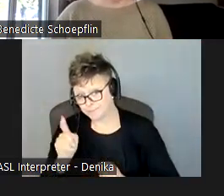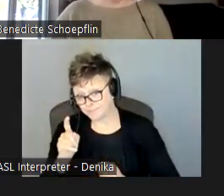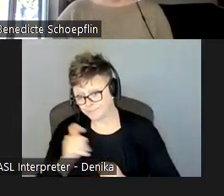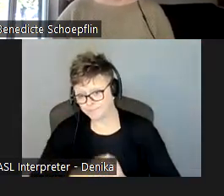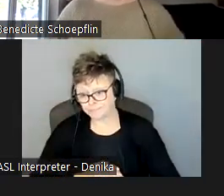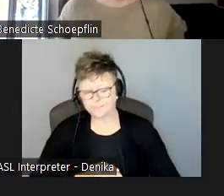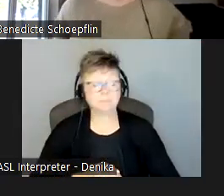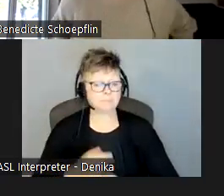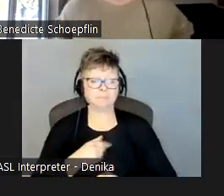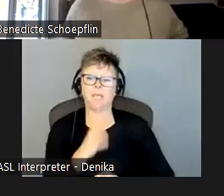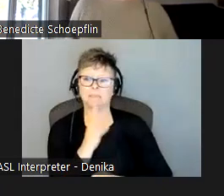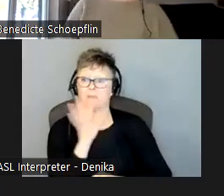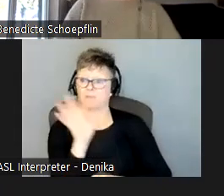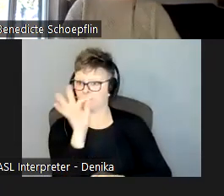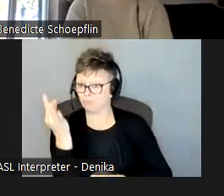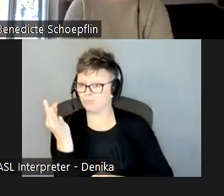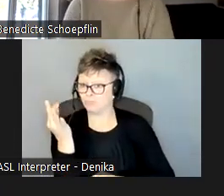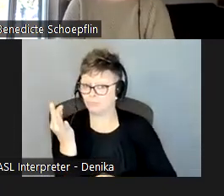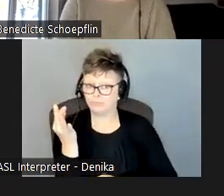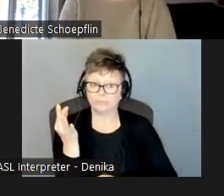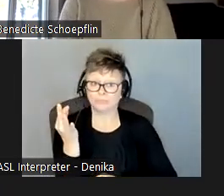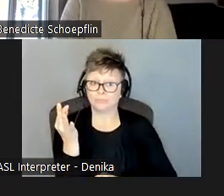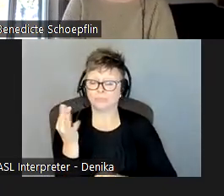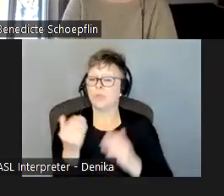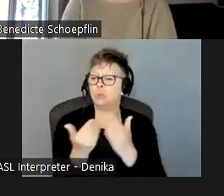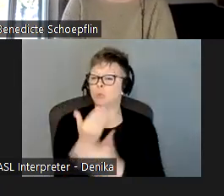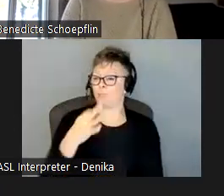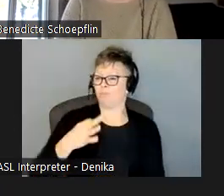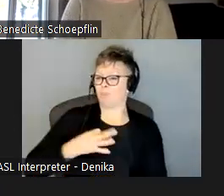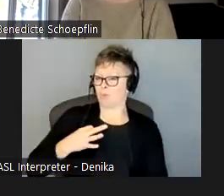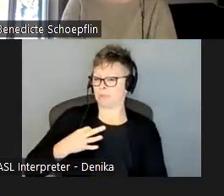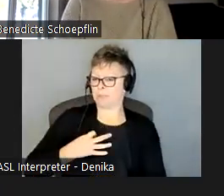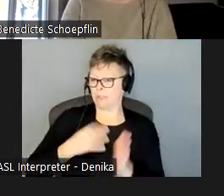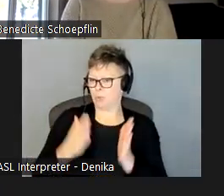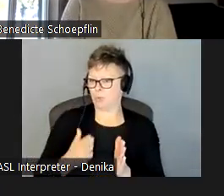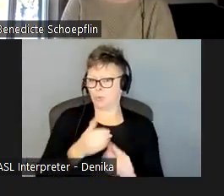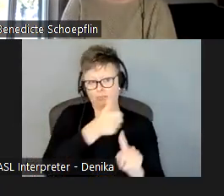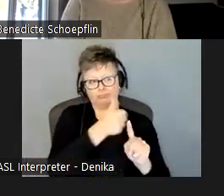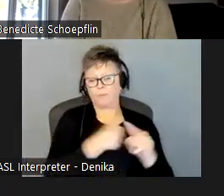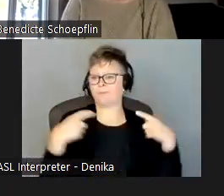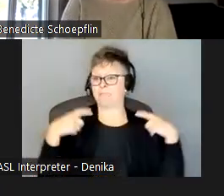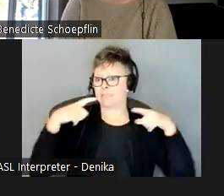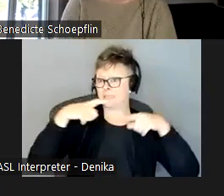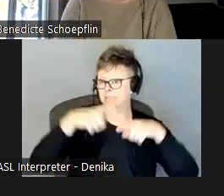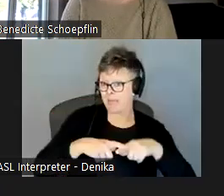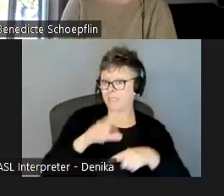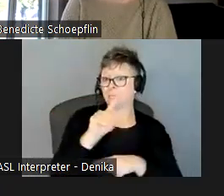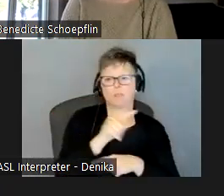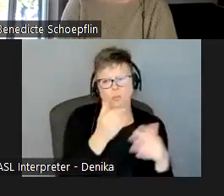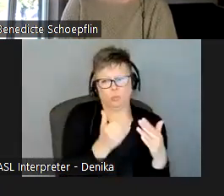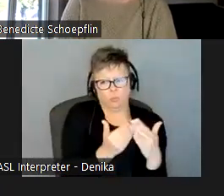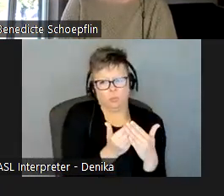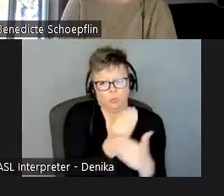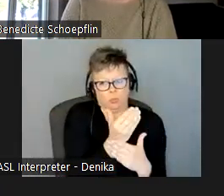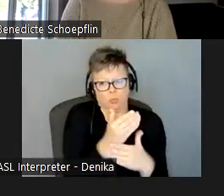I speak French. We have a new volunteer that is Spanish, but she's very, very new. I don't think she's